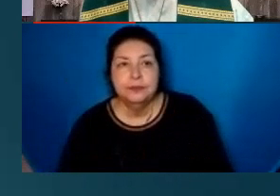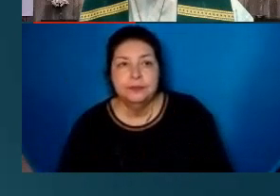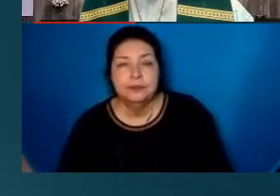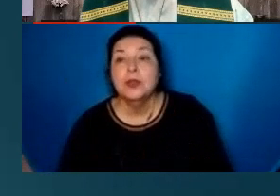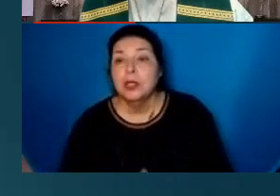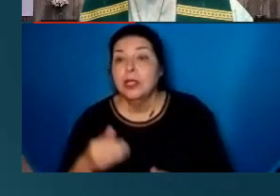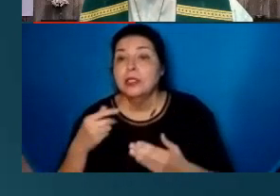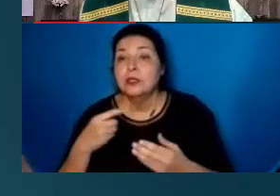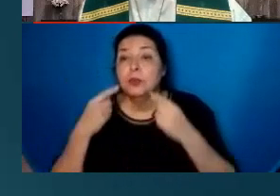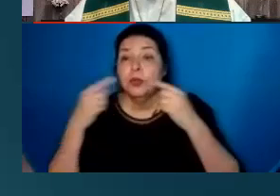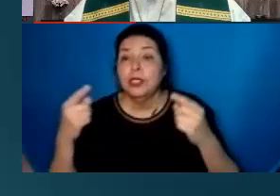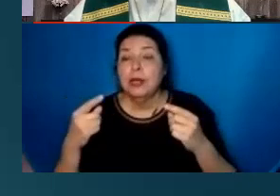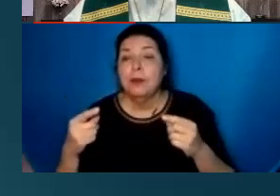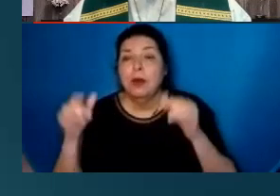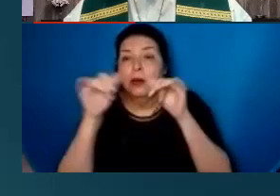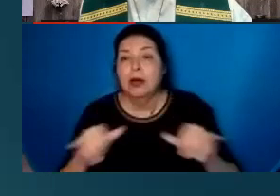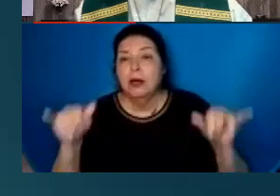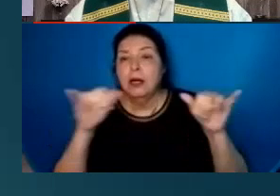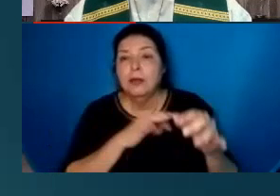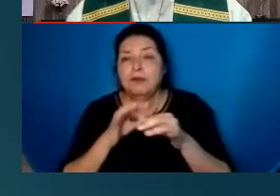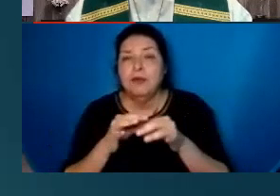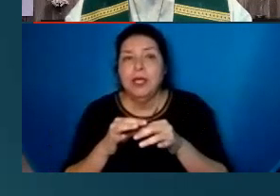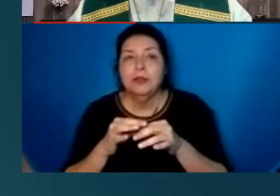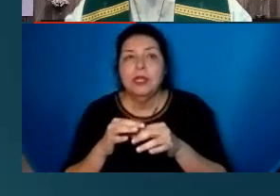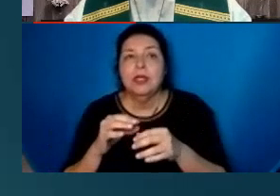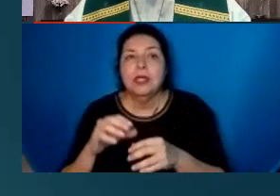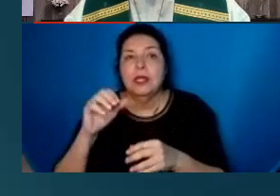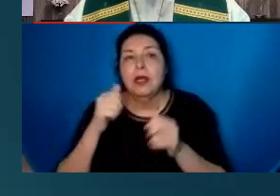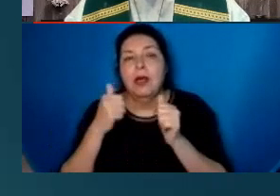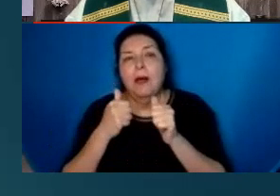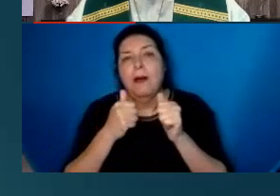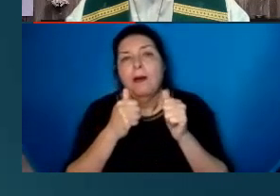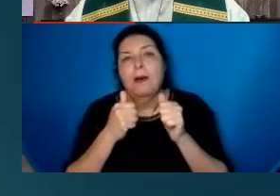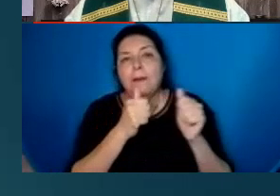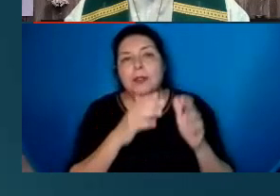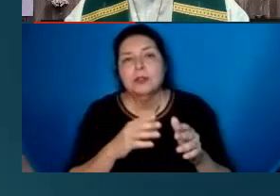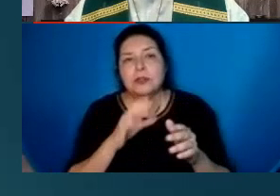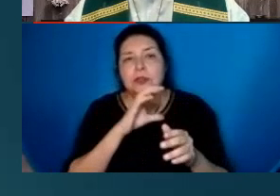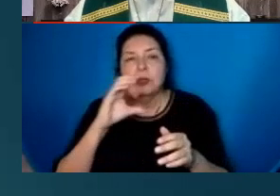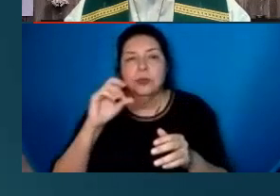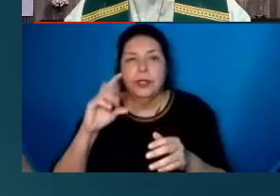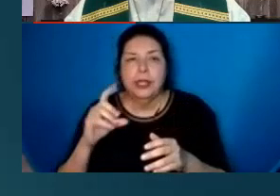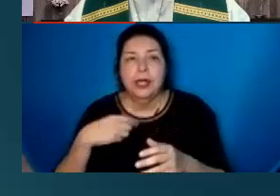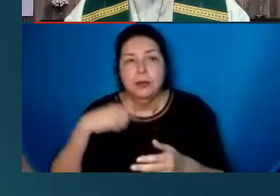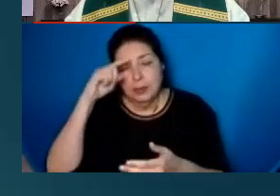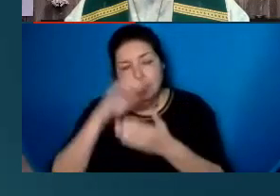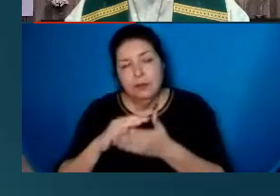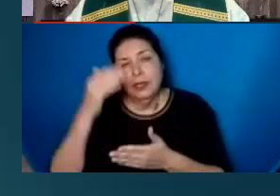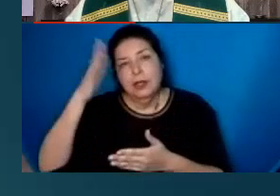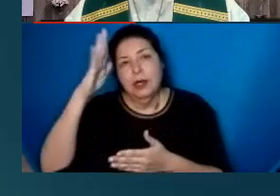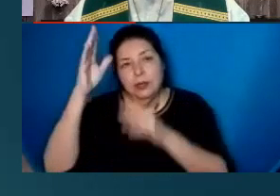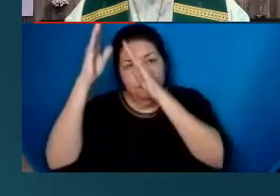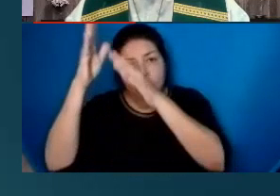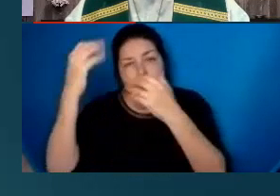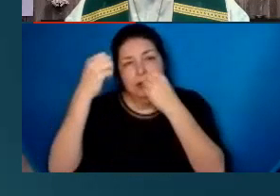Let us proclaim our common faith in the words of the Apostles' Creed. We confess. I believe in God, the Father